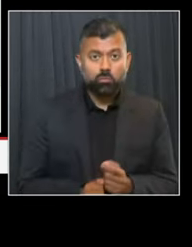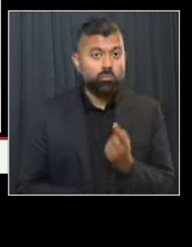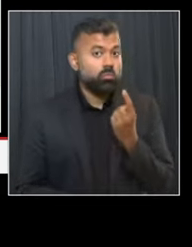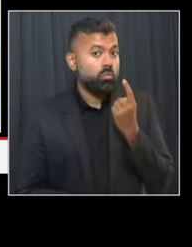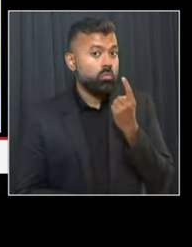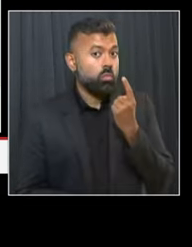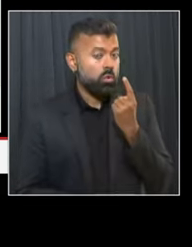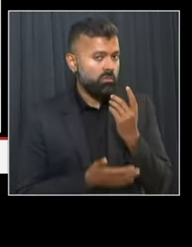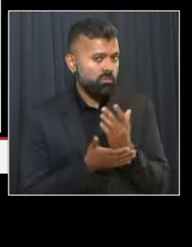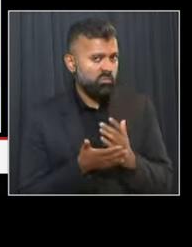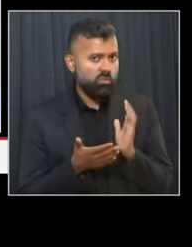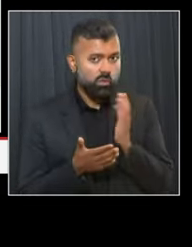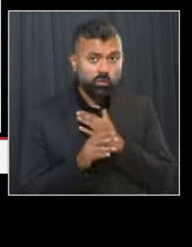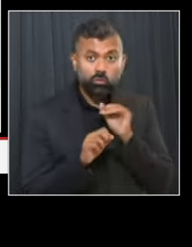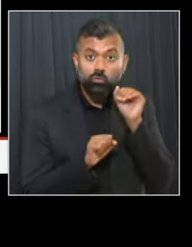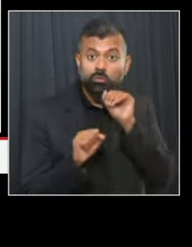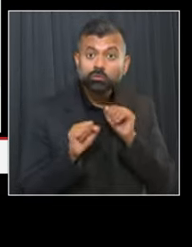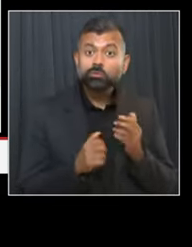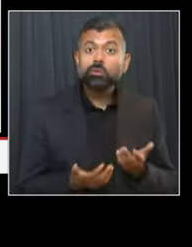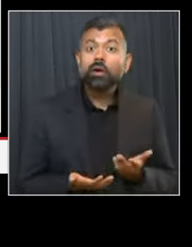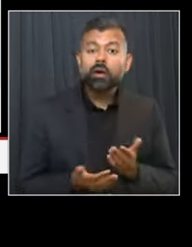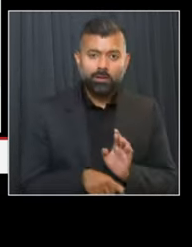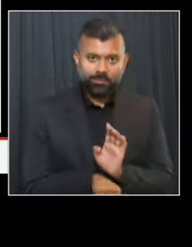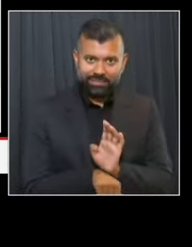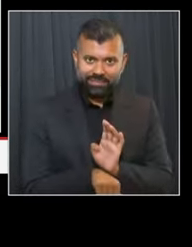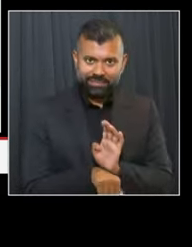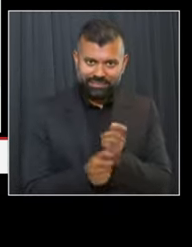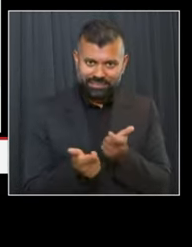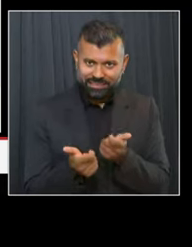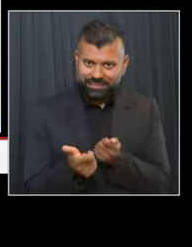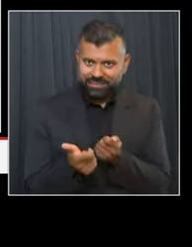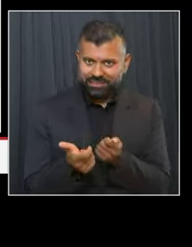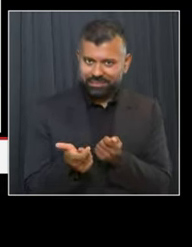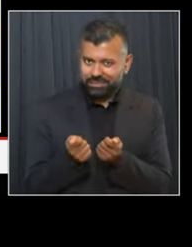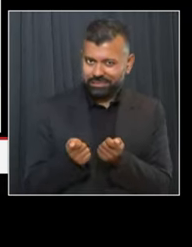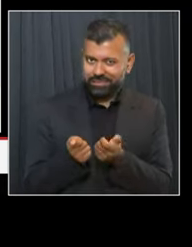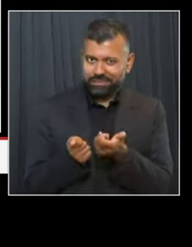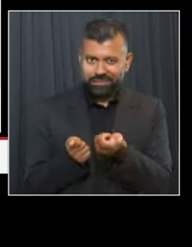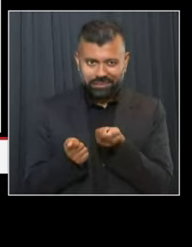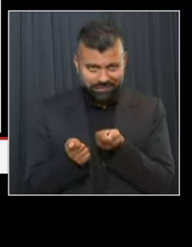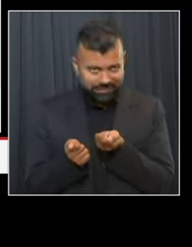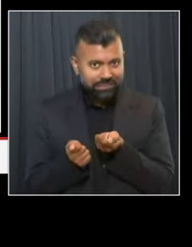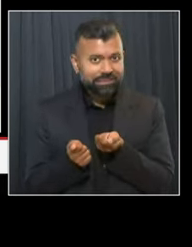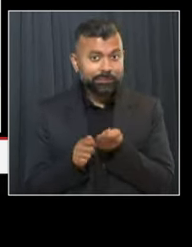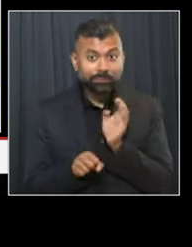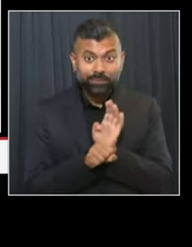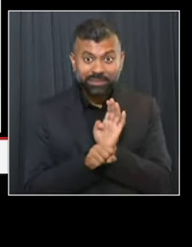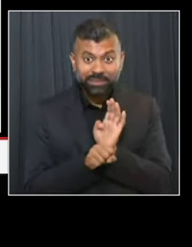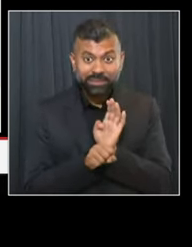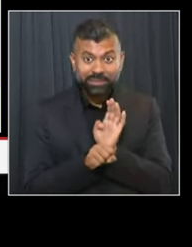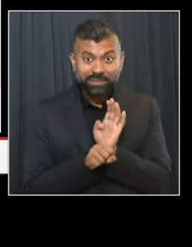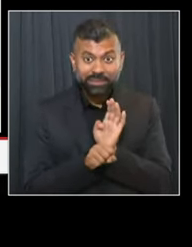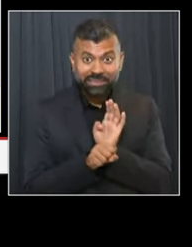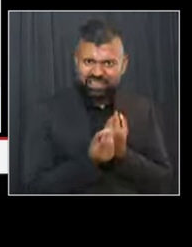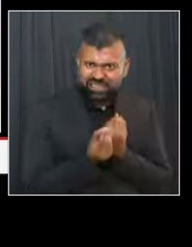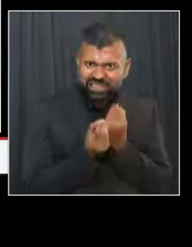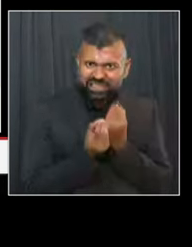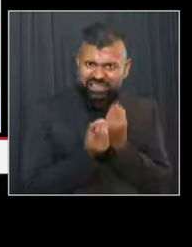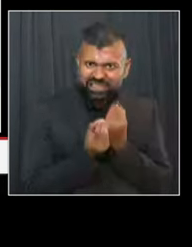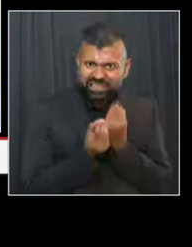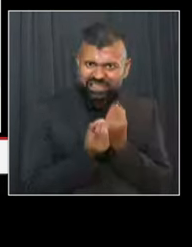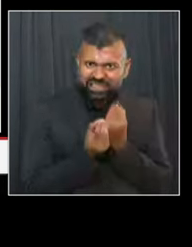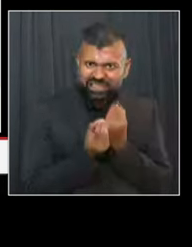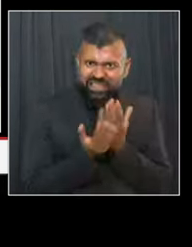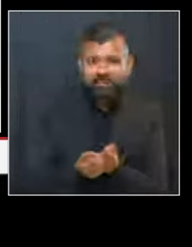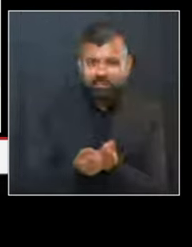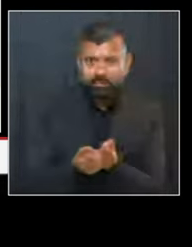business attraction and incentives, equalize some of our attraction dollars. We have included